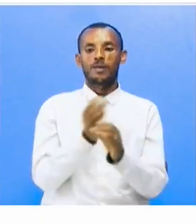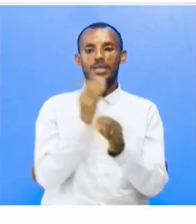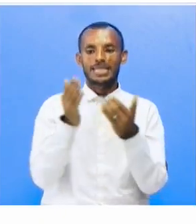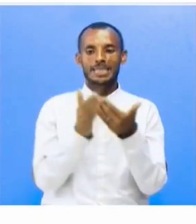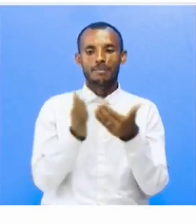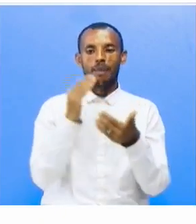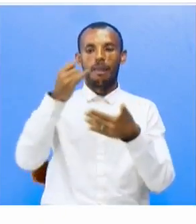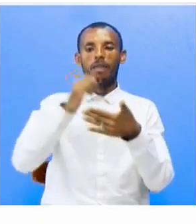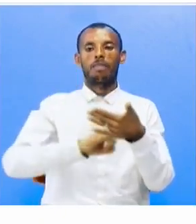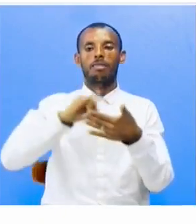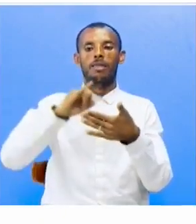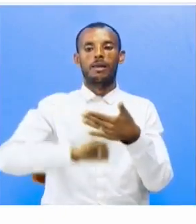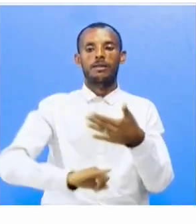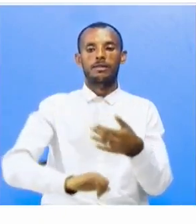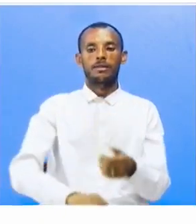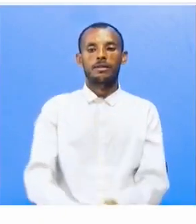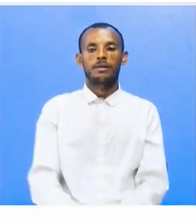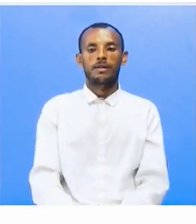interest